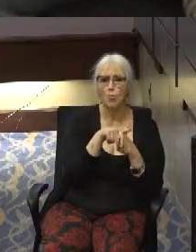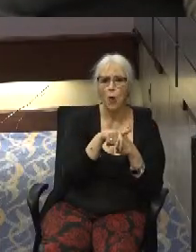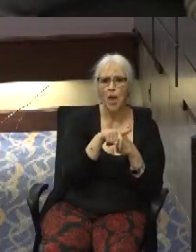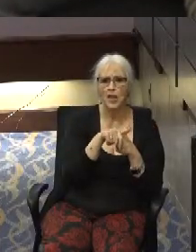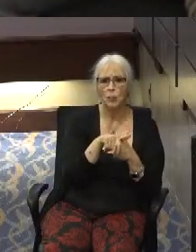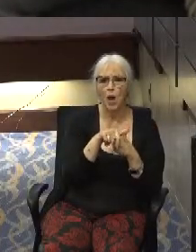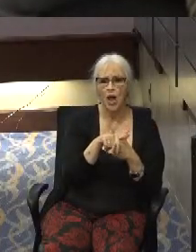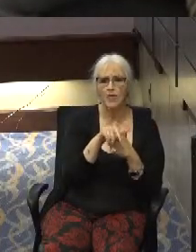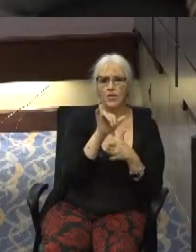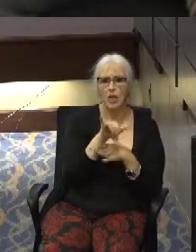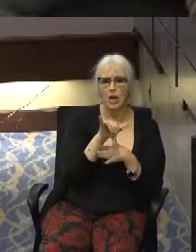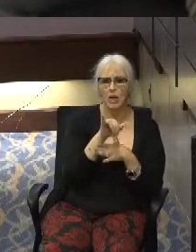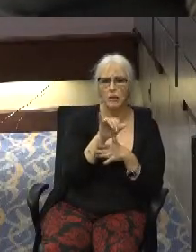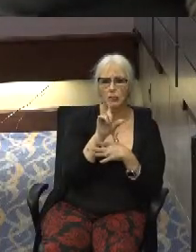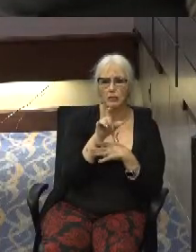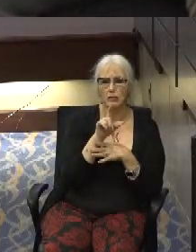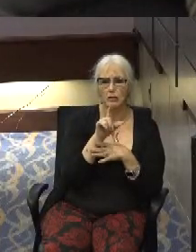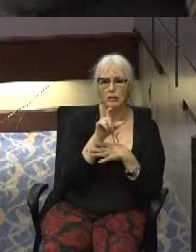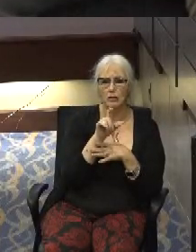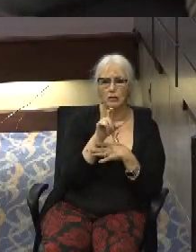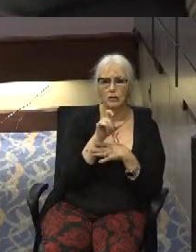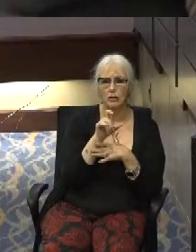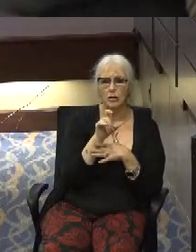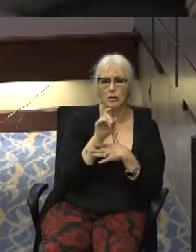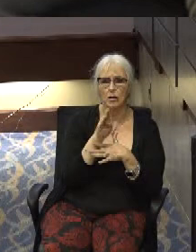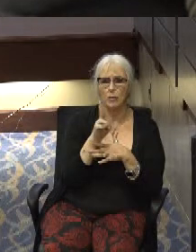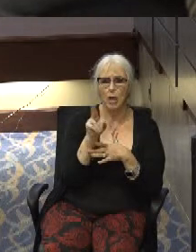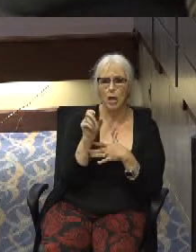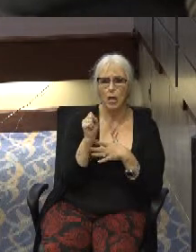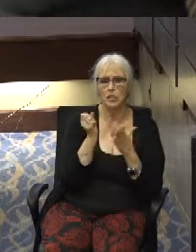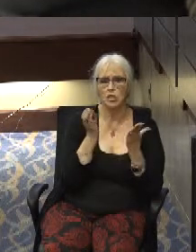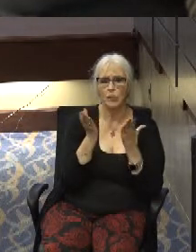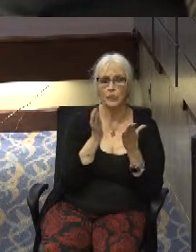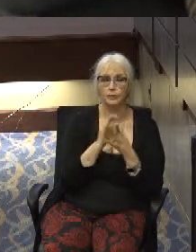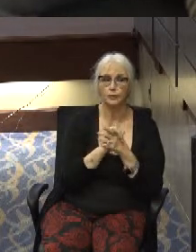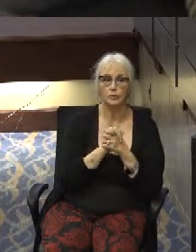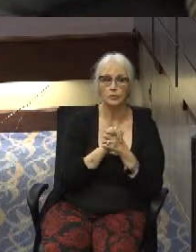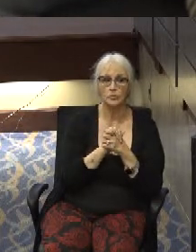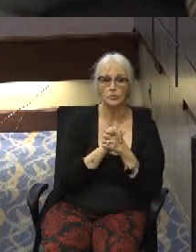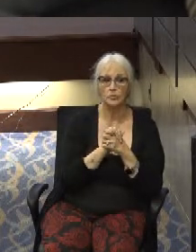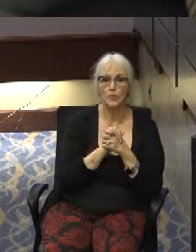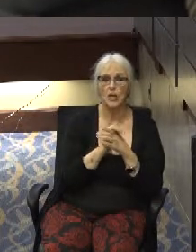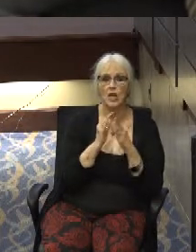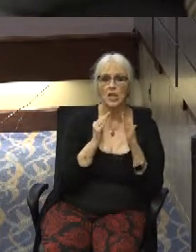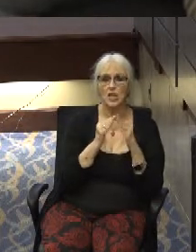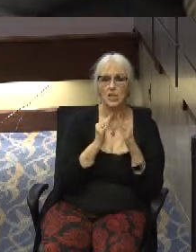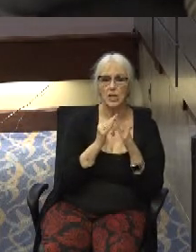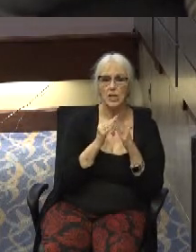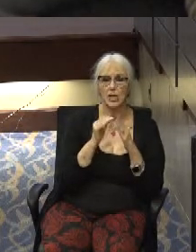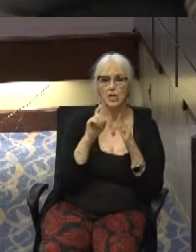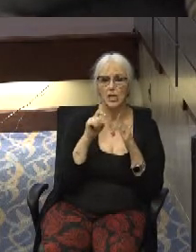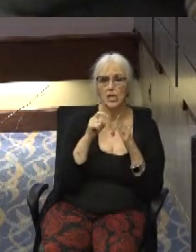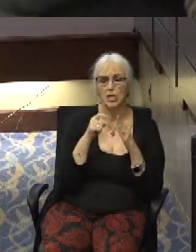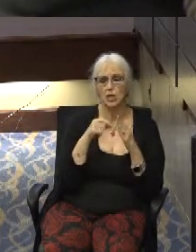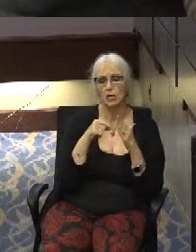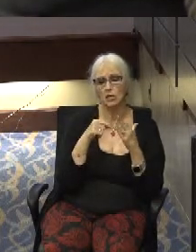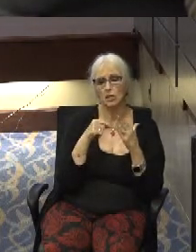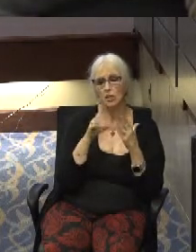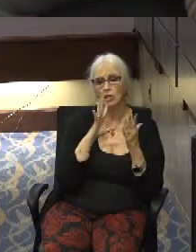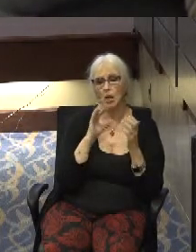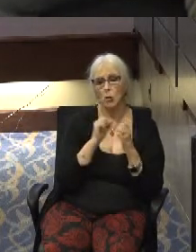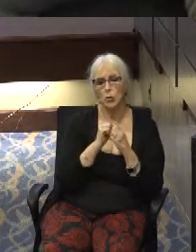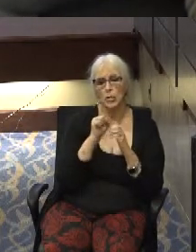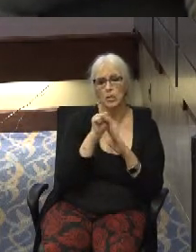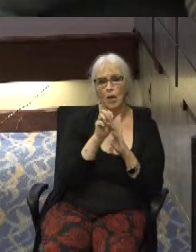the microtransit part of our bus service? So that would be, the city would have to engage with either a software company